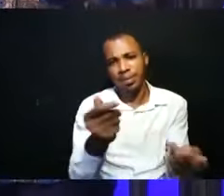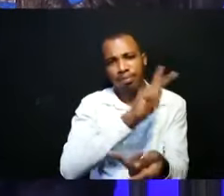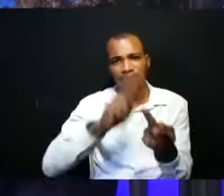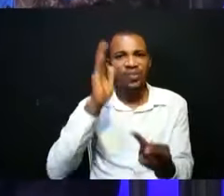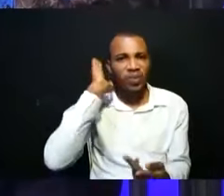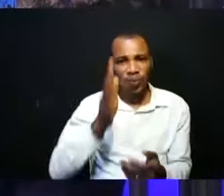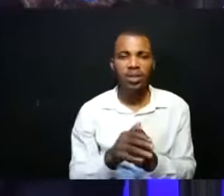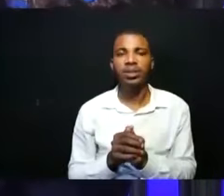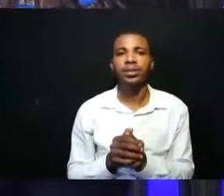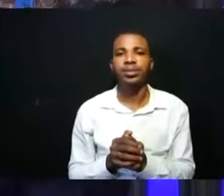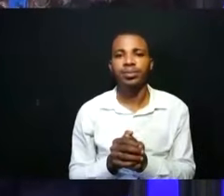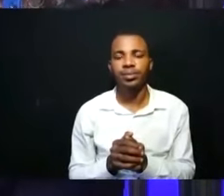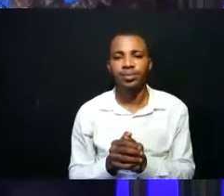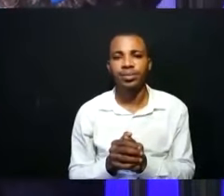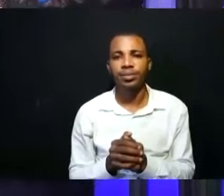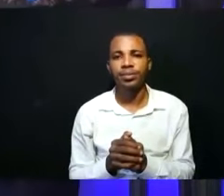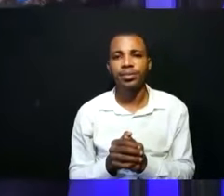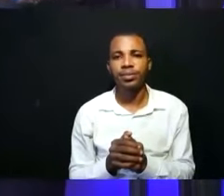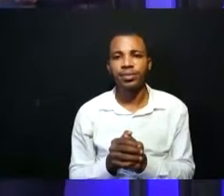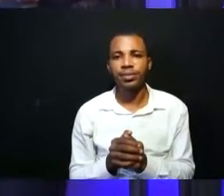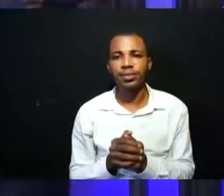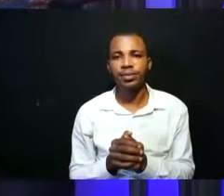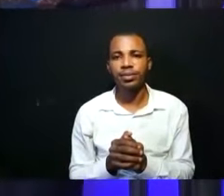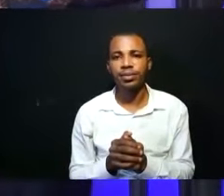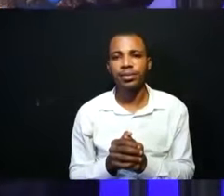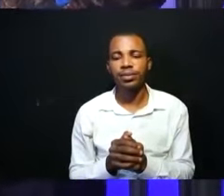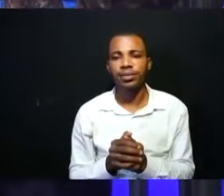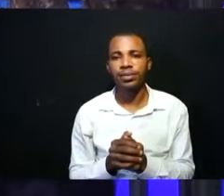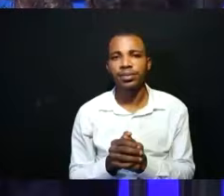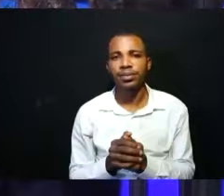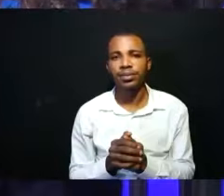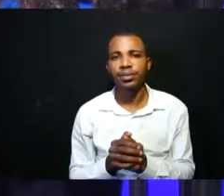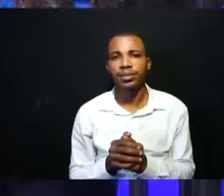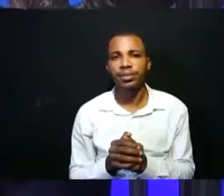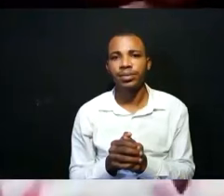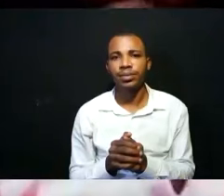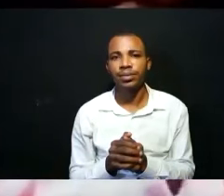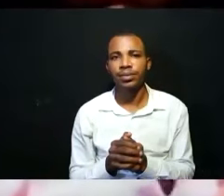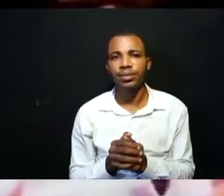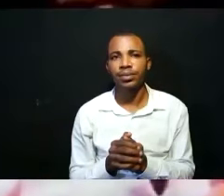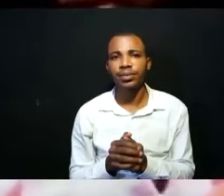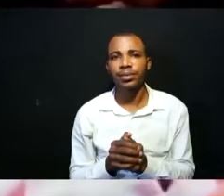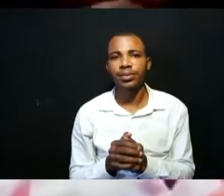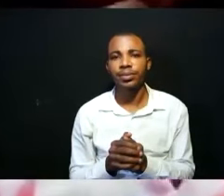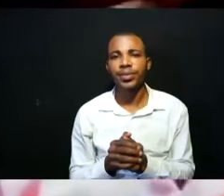marriage. Life can be meaningful.